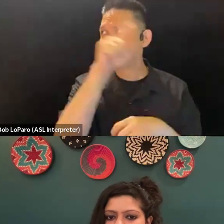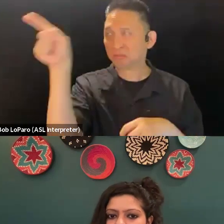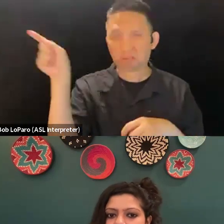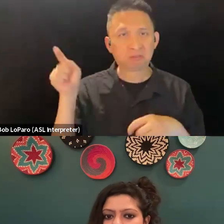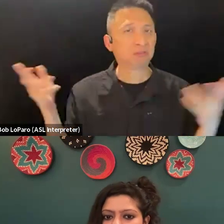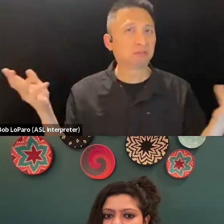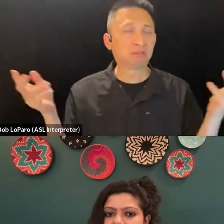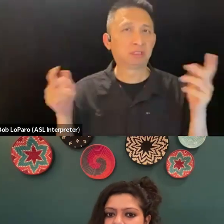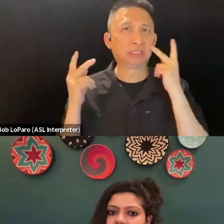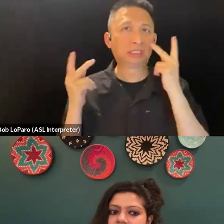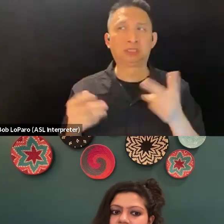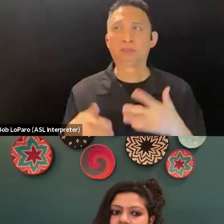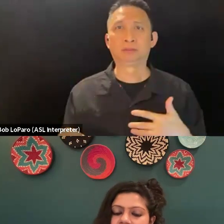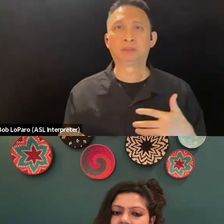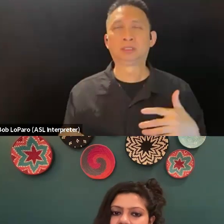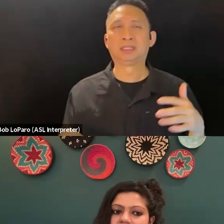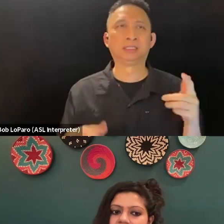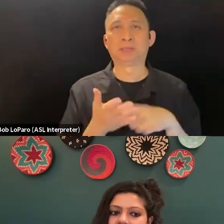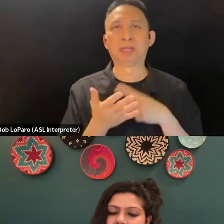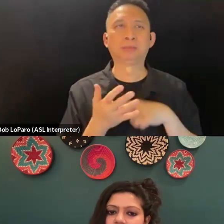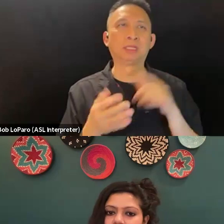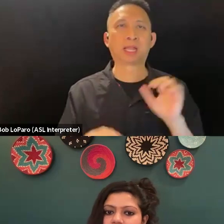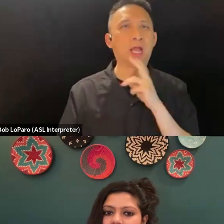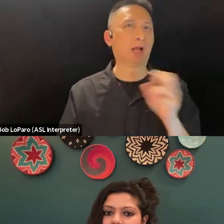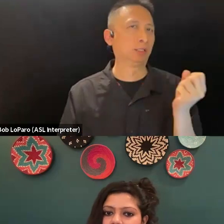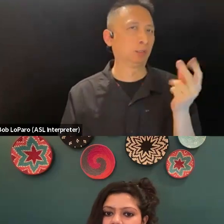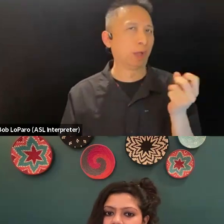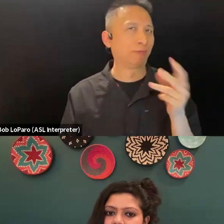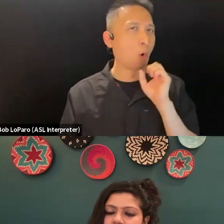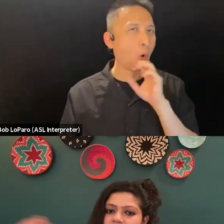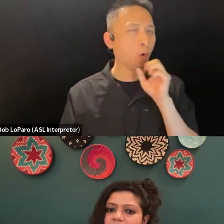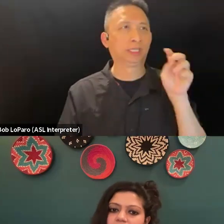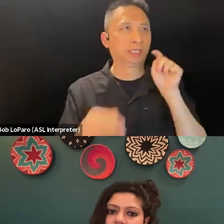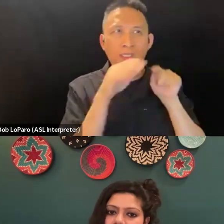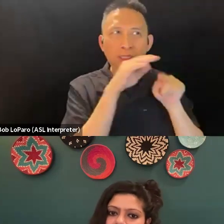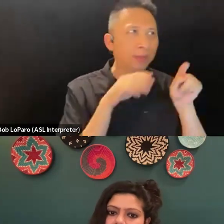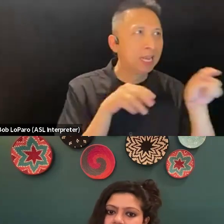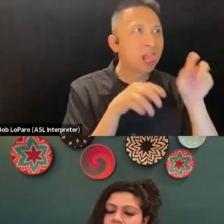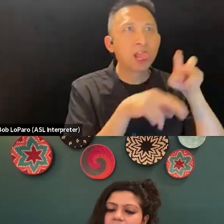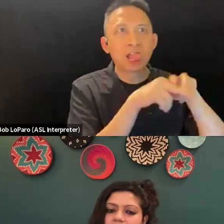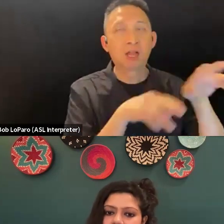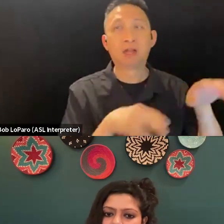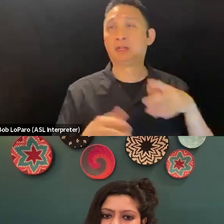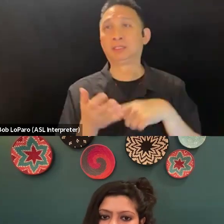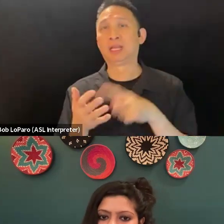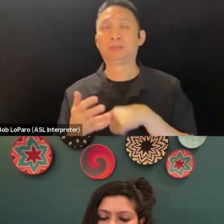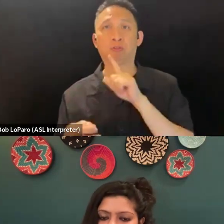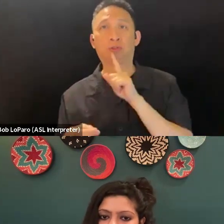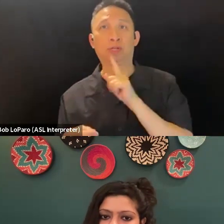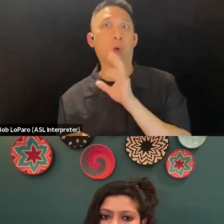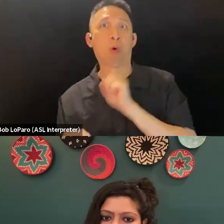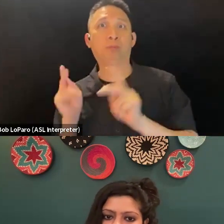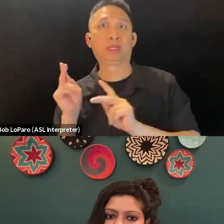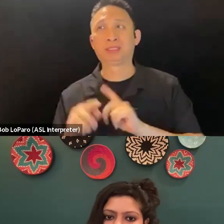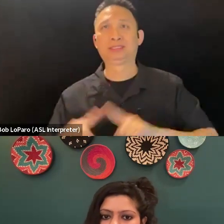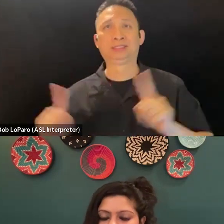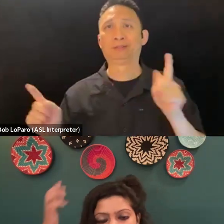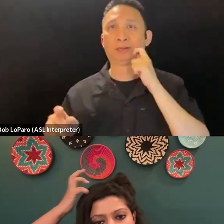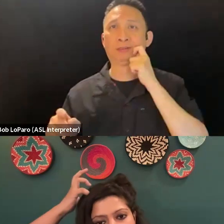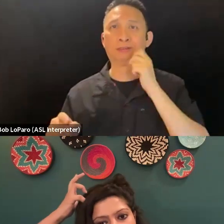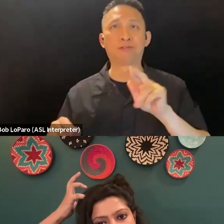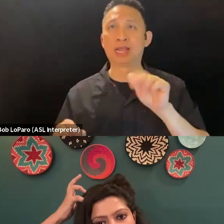on HBO, so maybe. But it's really, it's amazing how Can little it